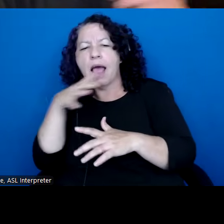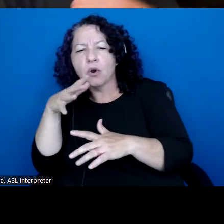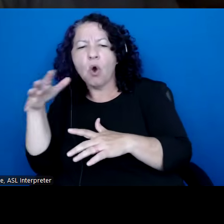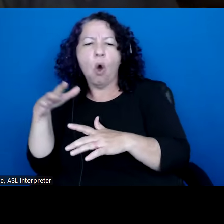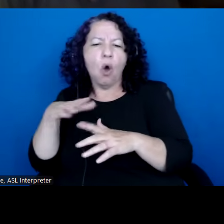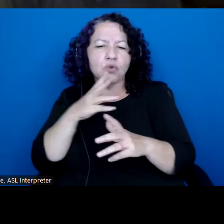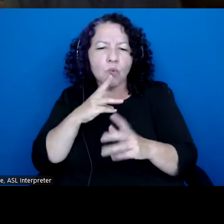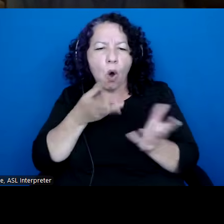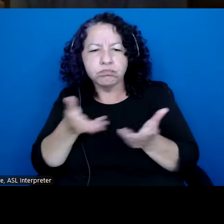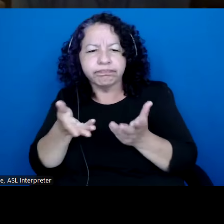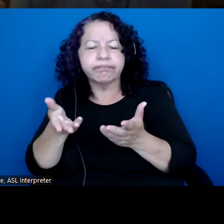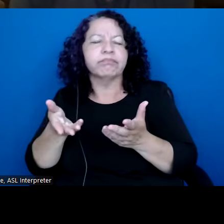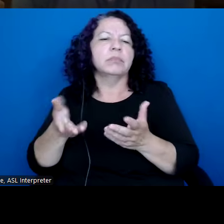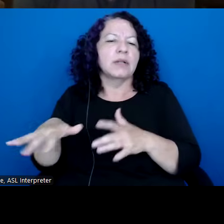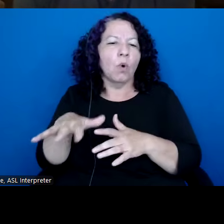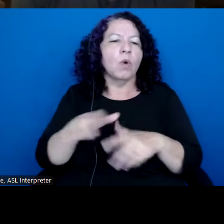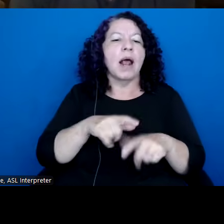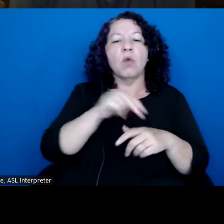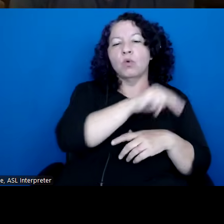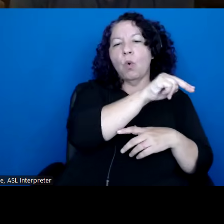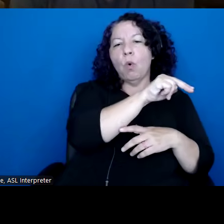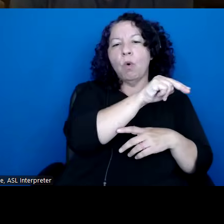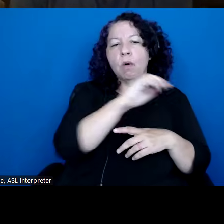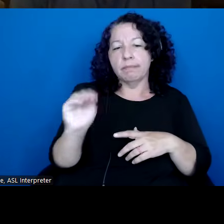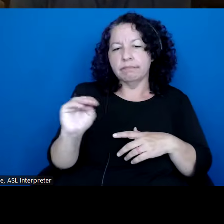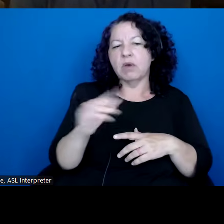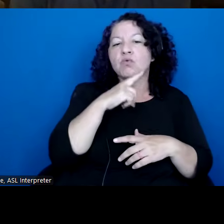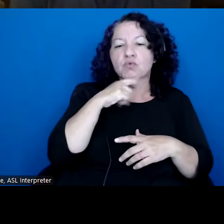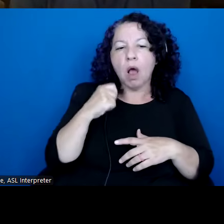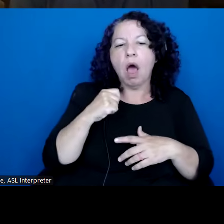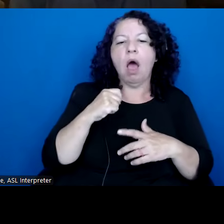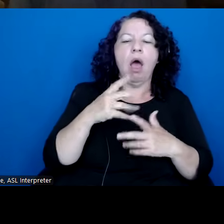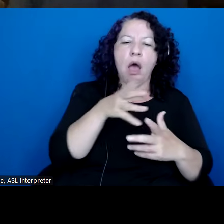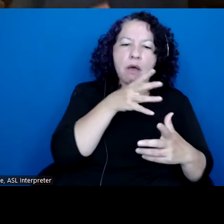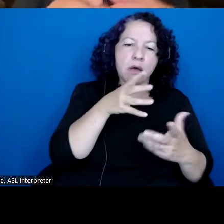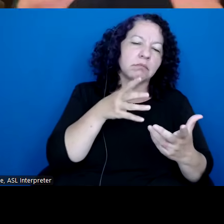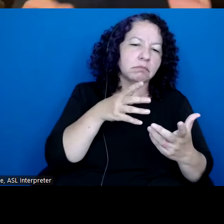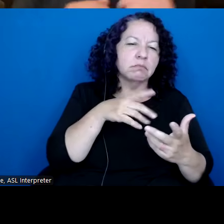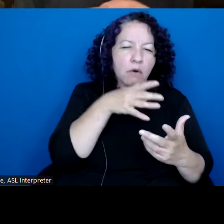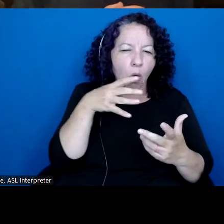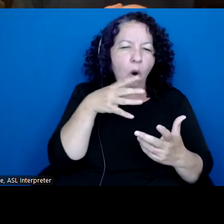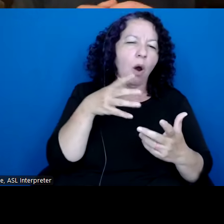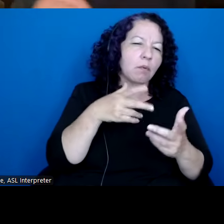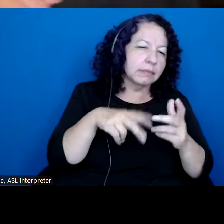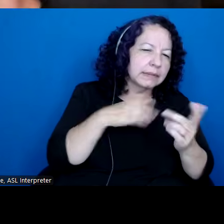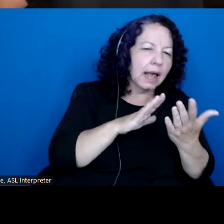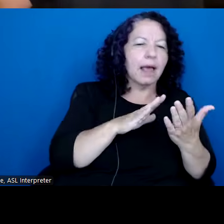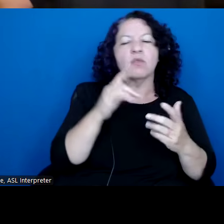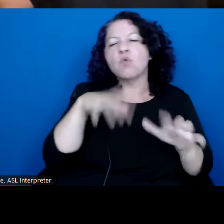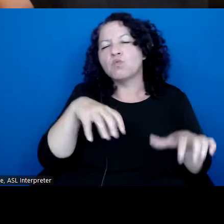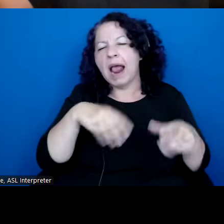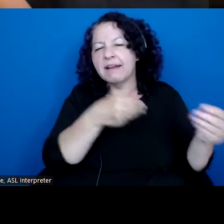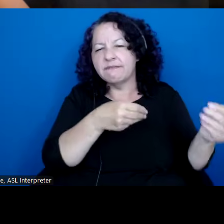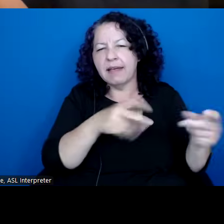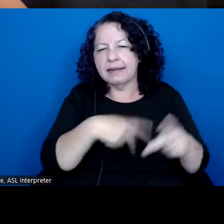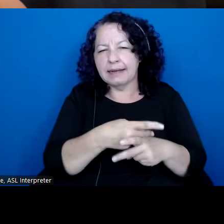then northern Mesopotamia, which is the dry farming or rain-fed zone. We're going to be looking at material from across